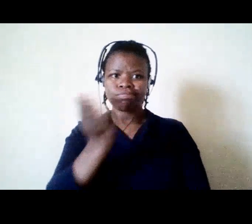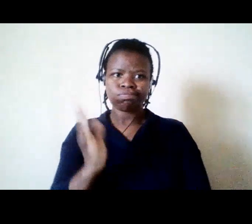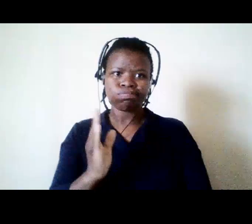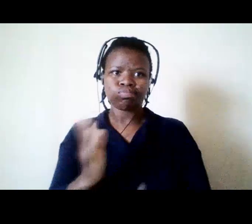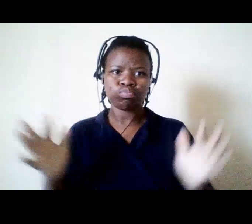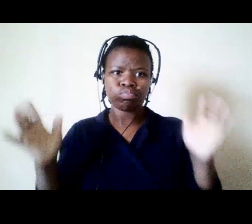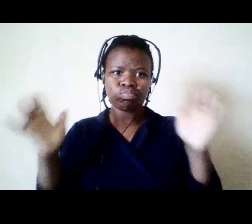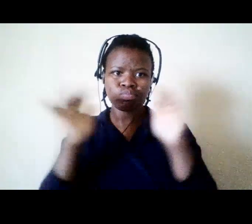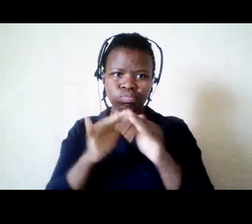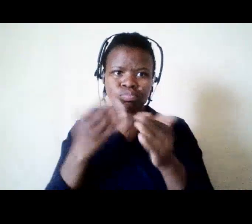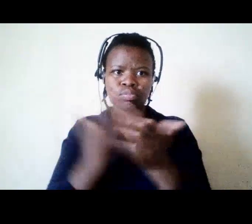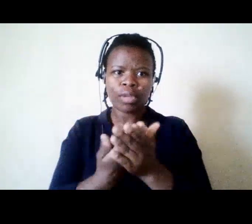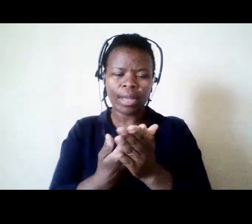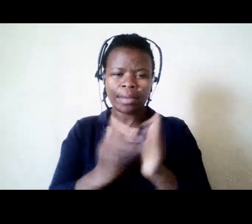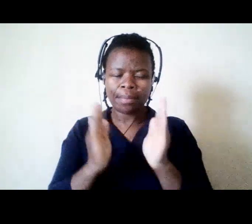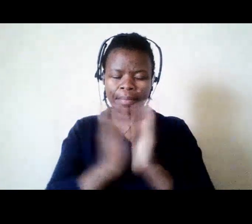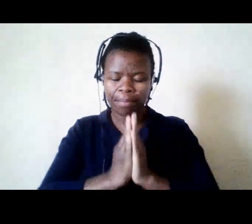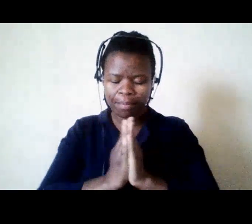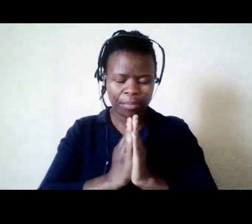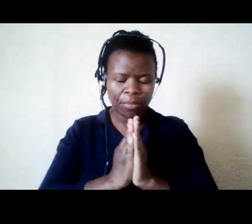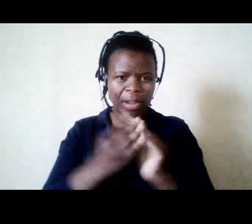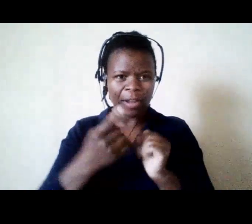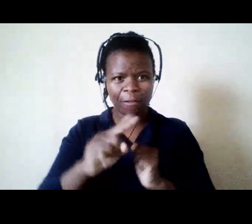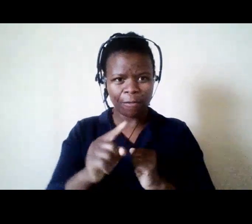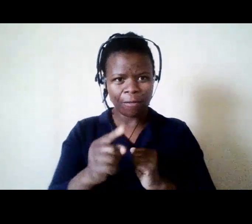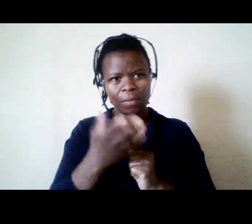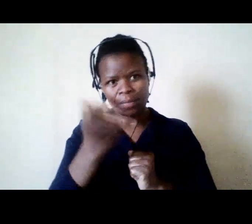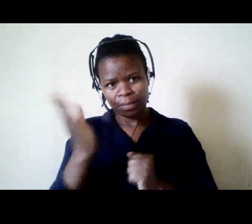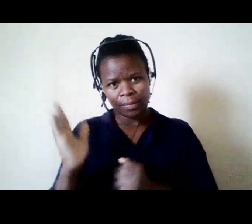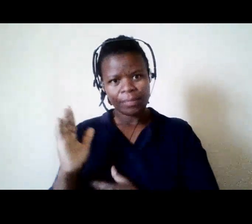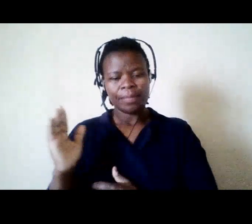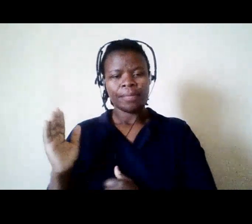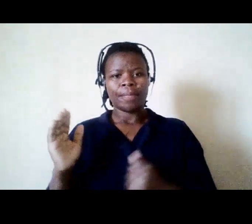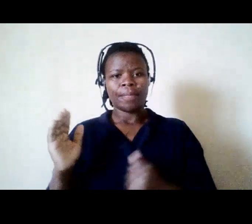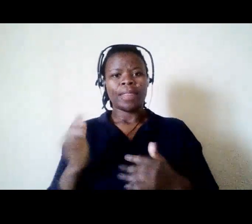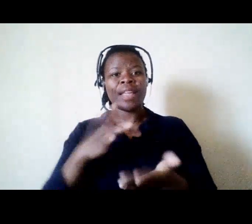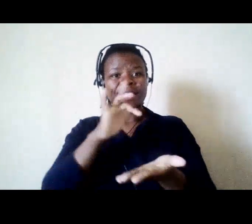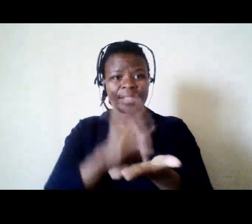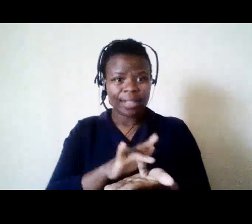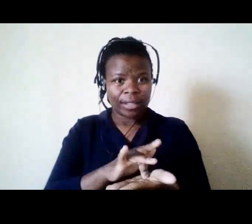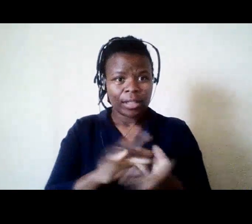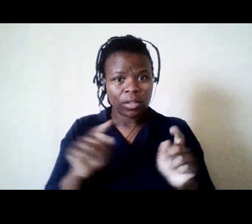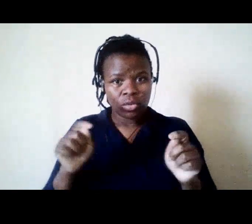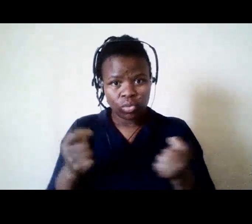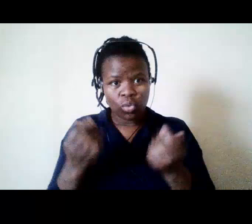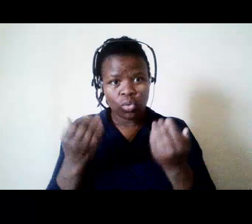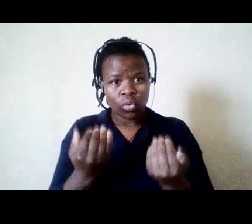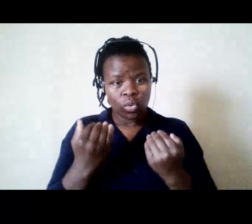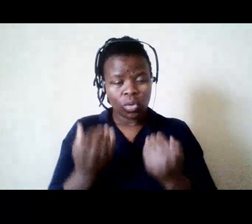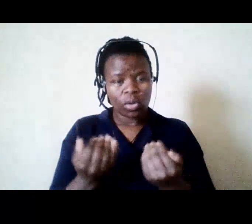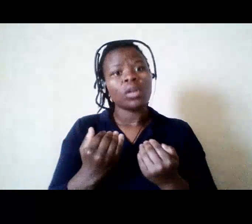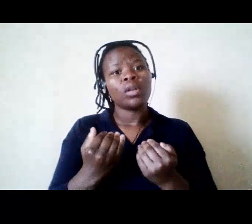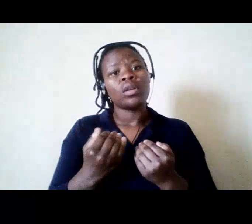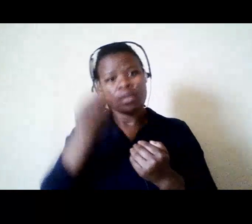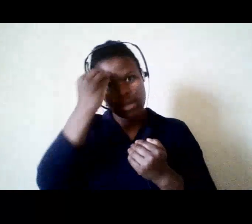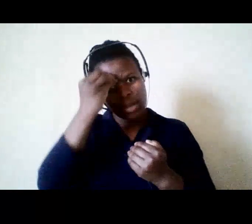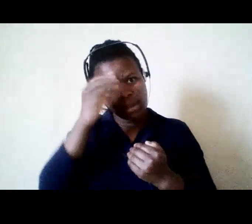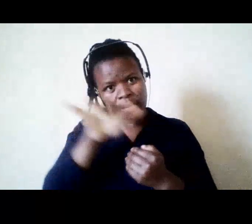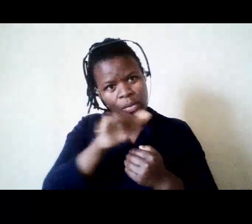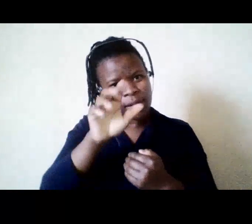the children who are at the center. And now coming to what Alice was asking with regard to